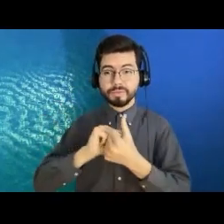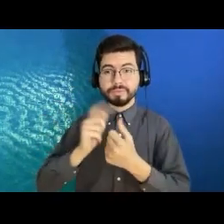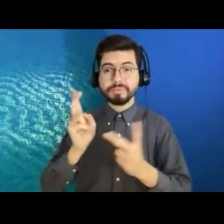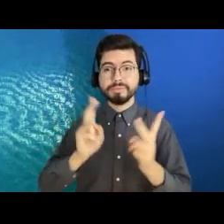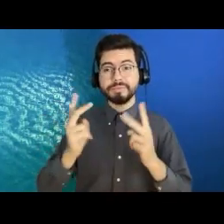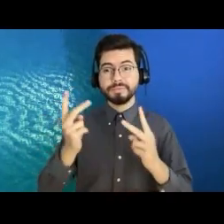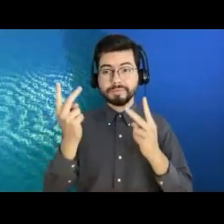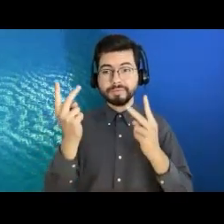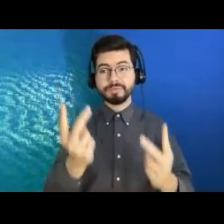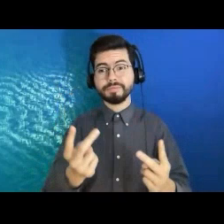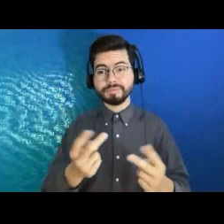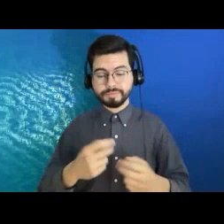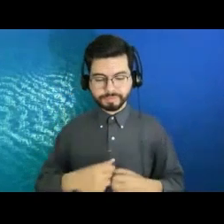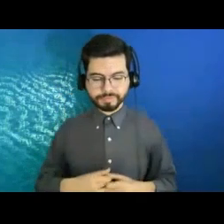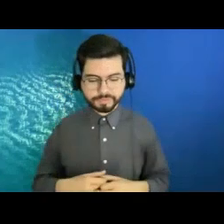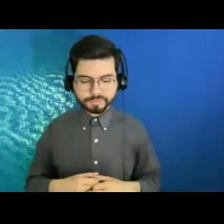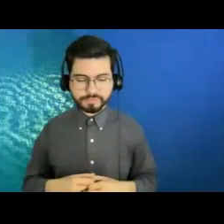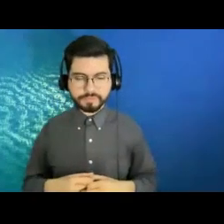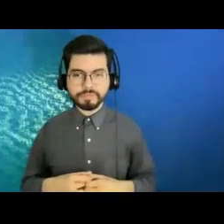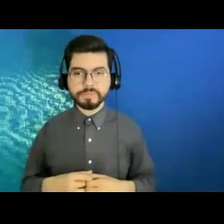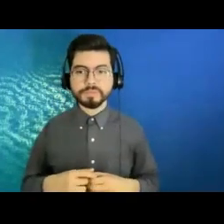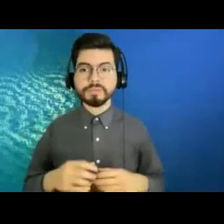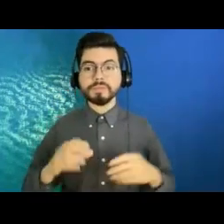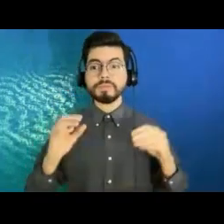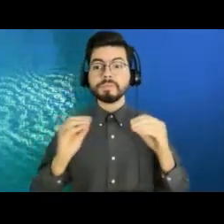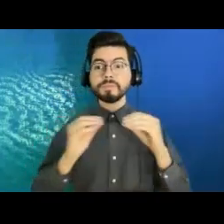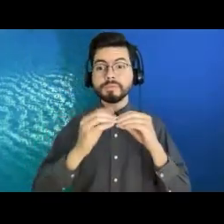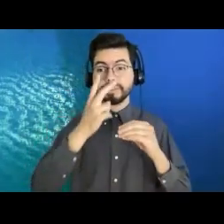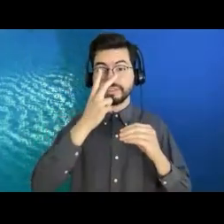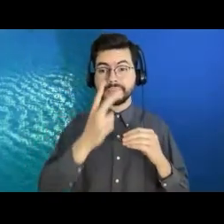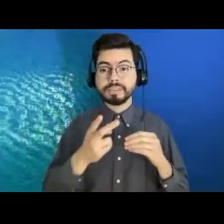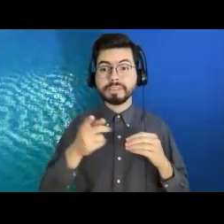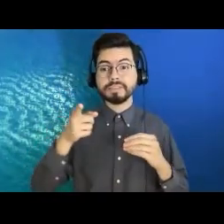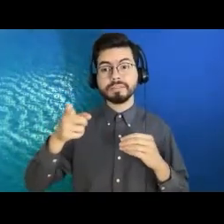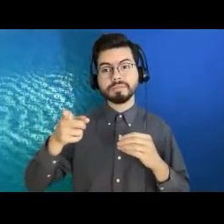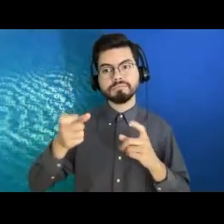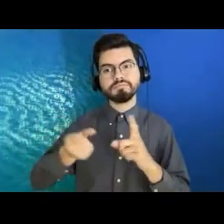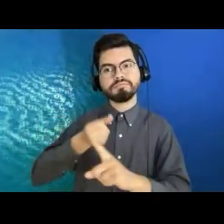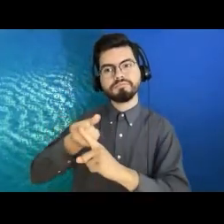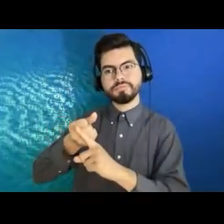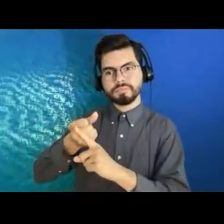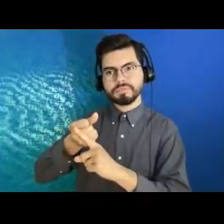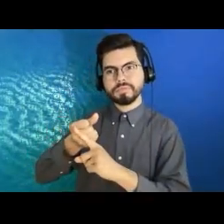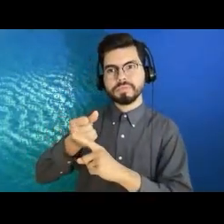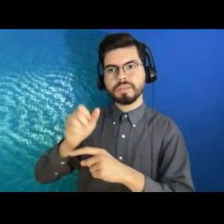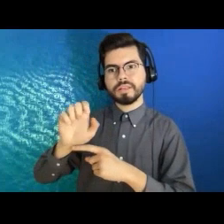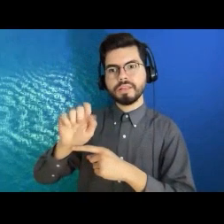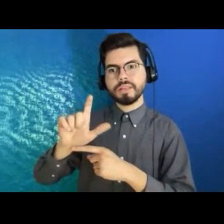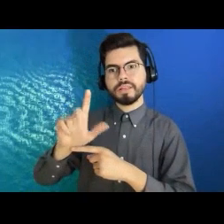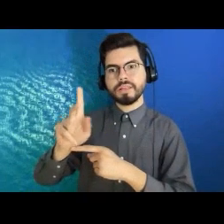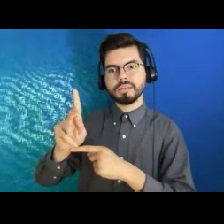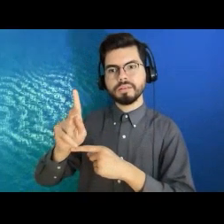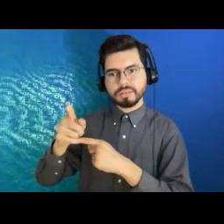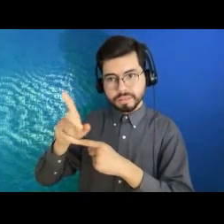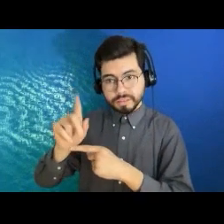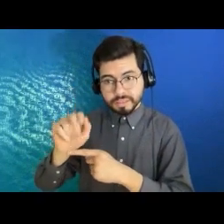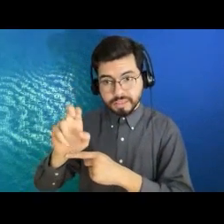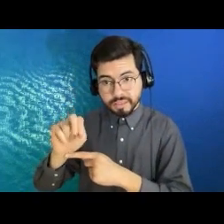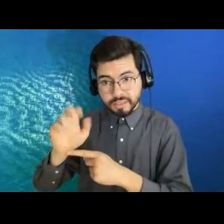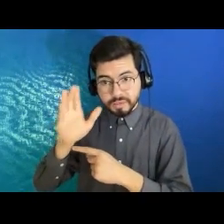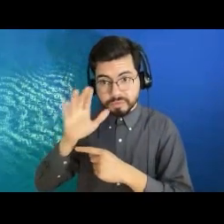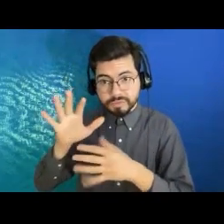we more see is a secondary effect on elk. Is Dan or somebody speaking about wolves, or can I steal his